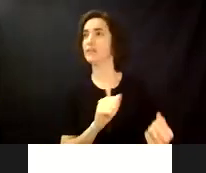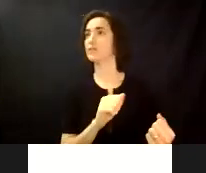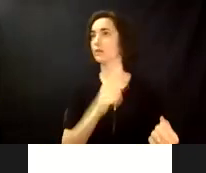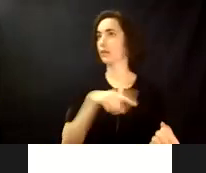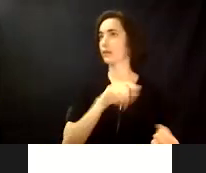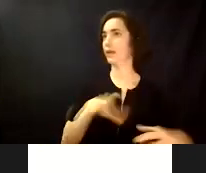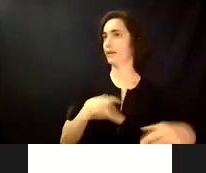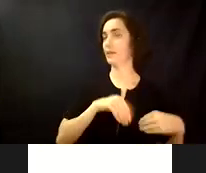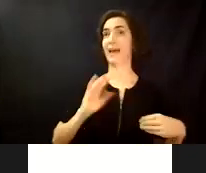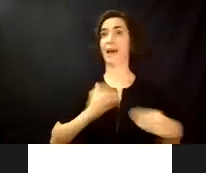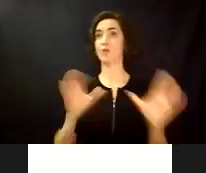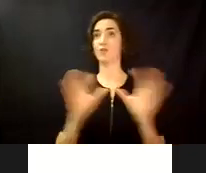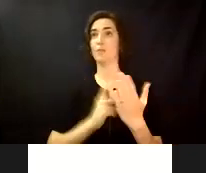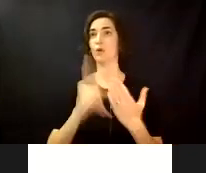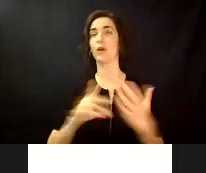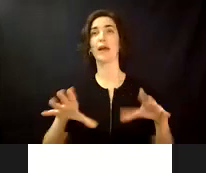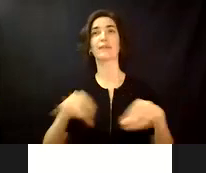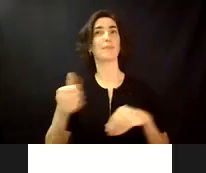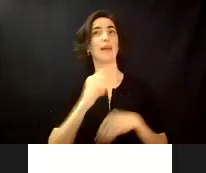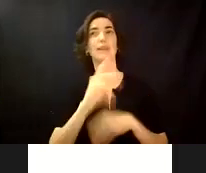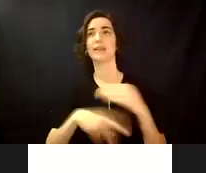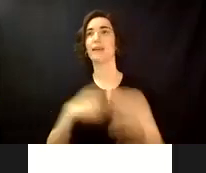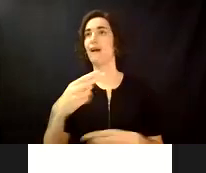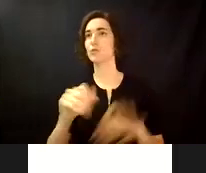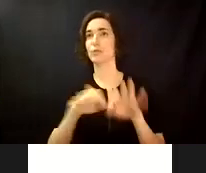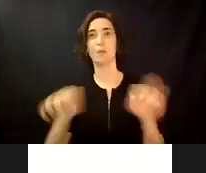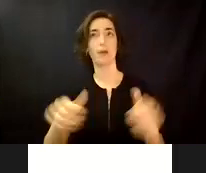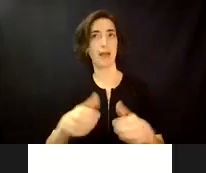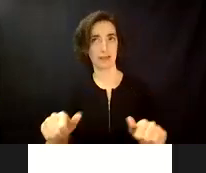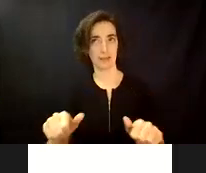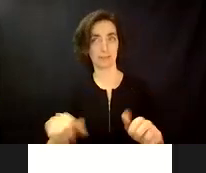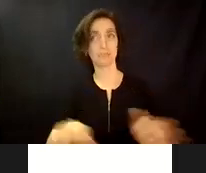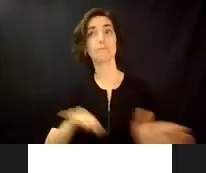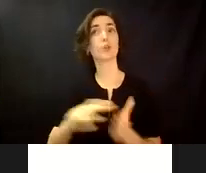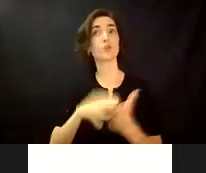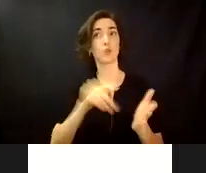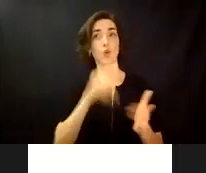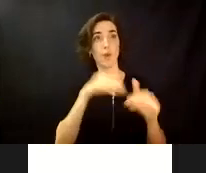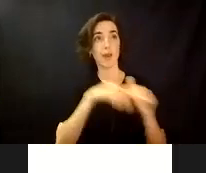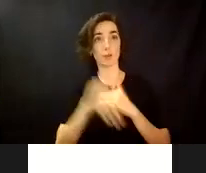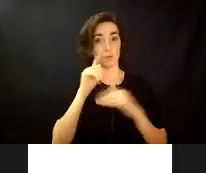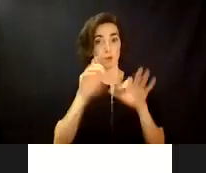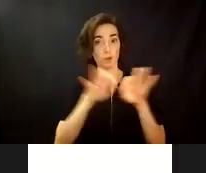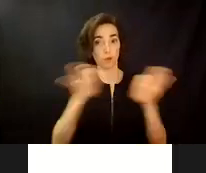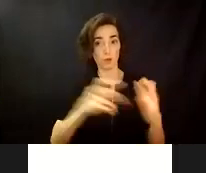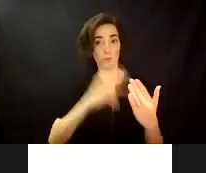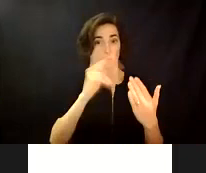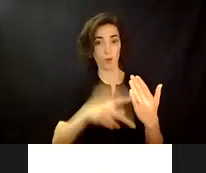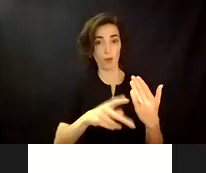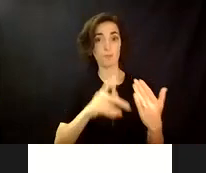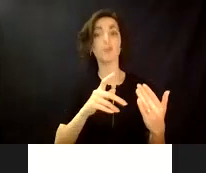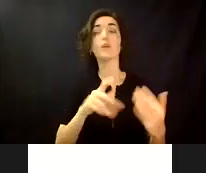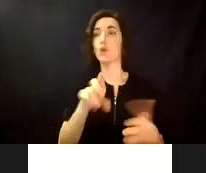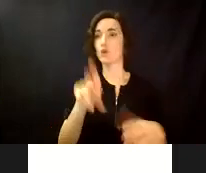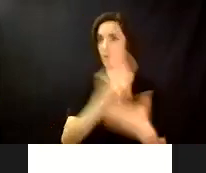school diploma. Our students that are coming in for our degree program, they are accepted by the